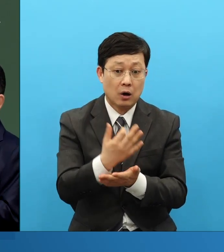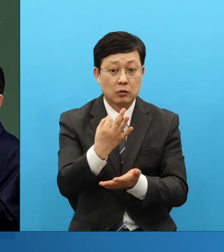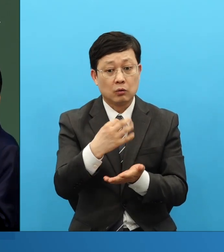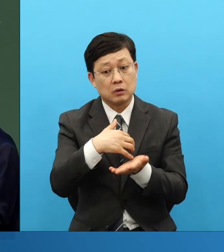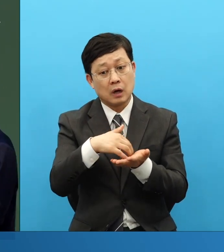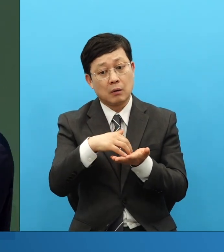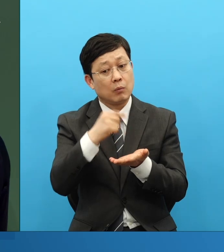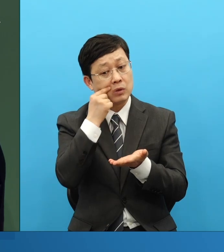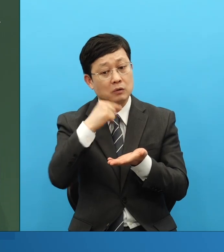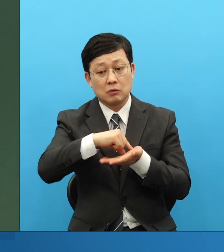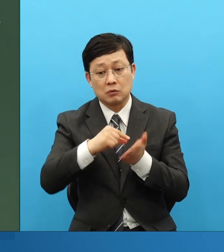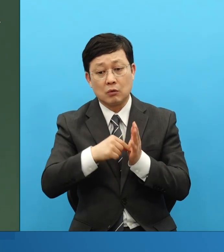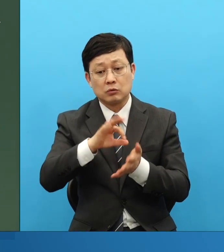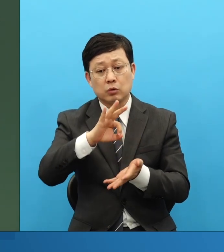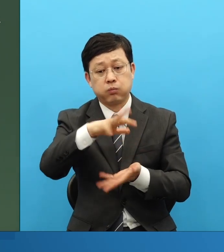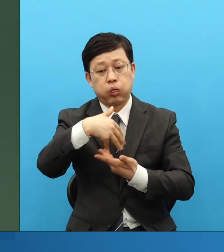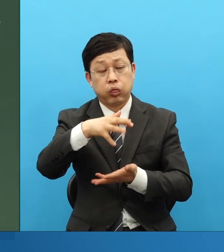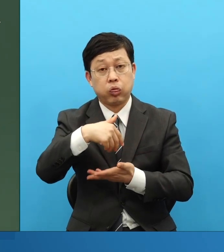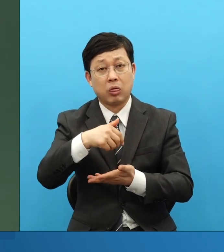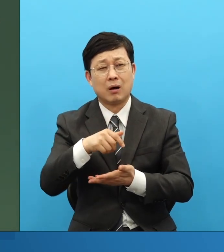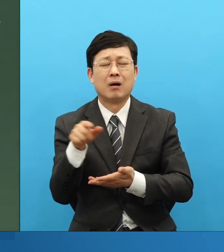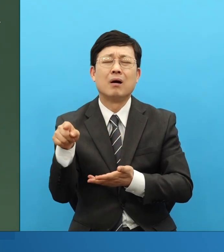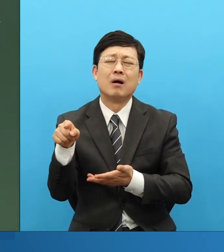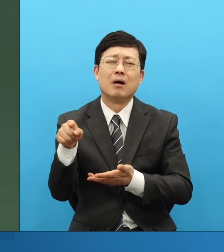can't even calculate it all.